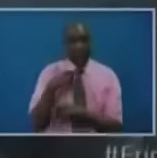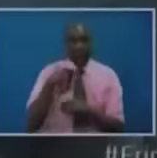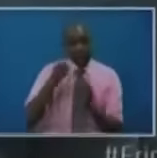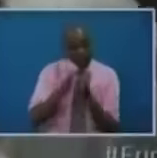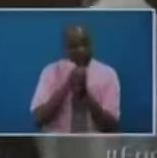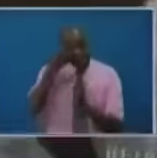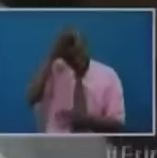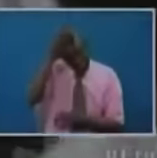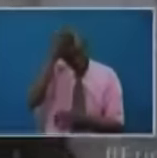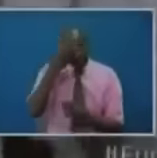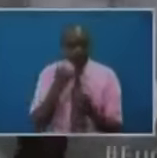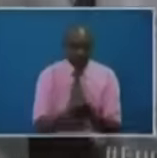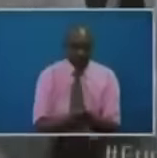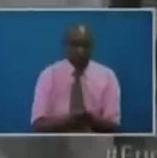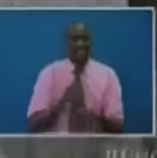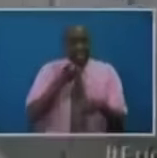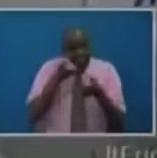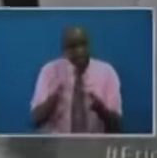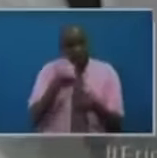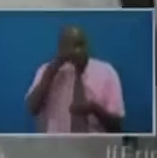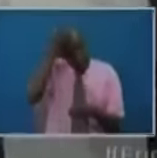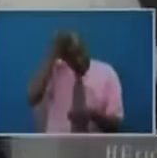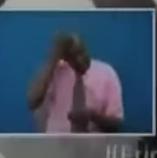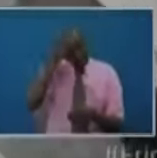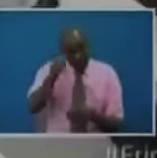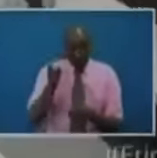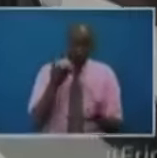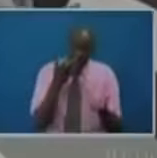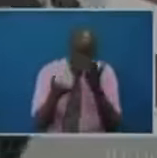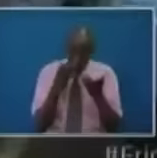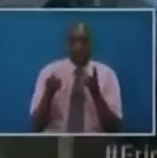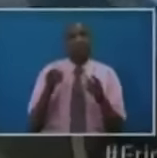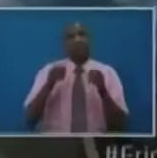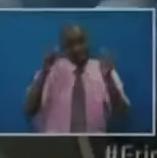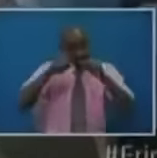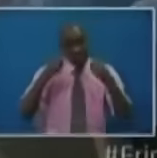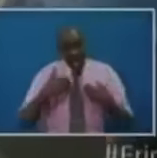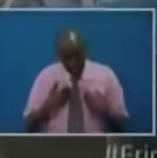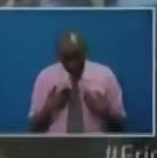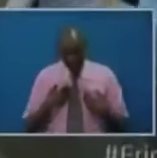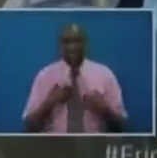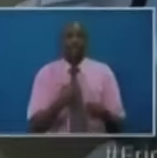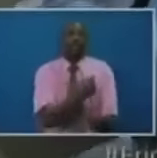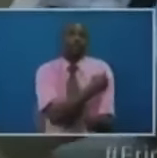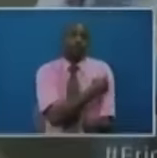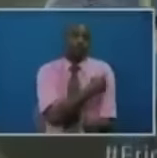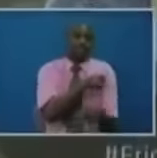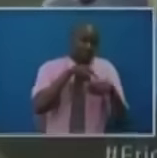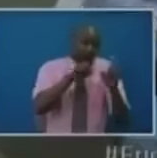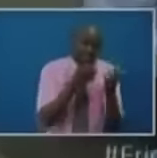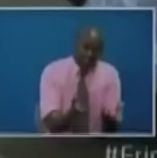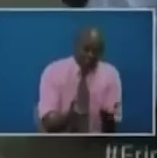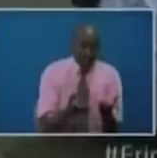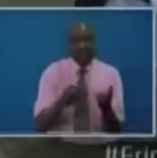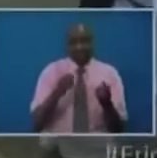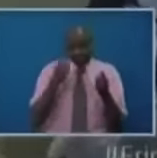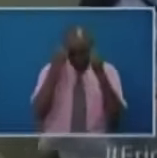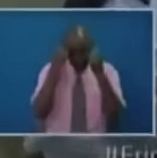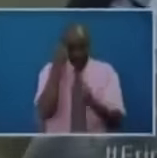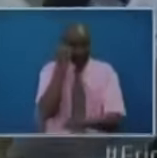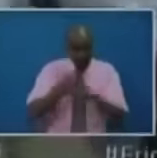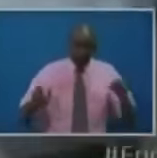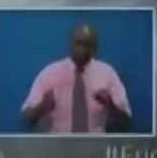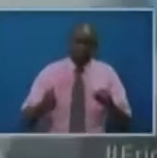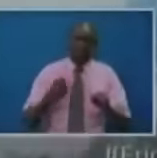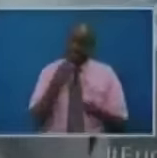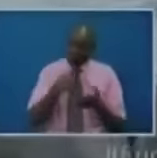nurses. But even as nurses appeared to be heading for a deal, medical doctors, on the other hand, remain adamant that